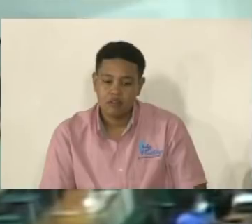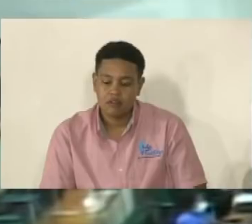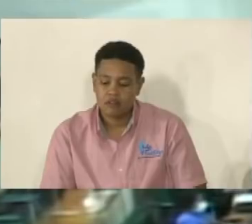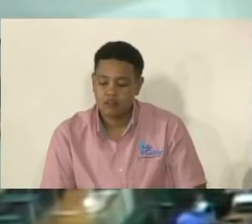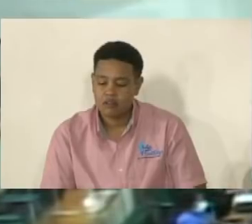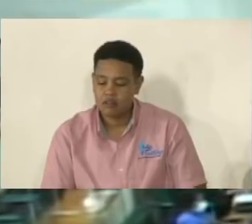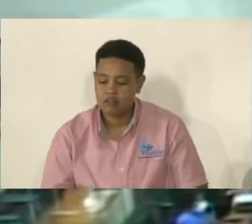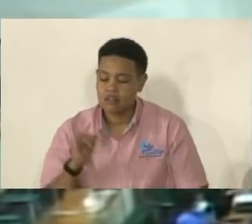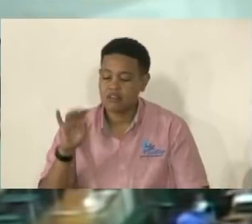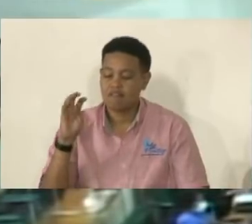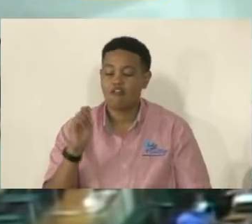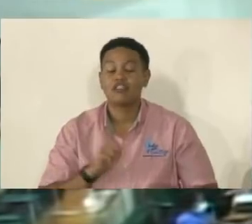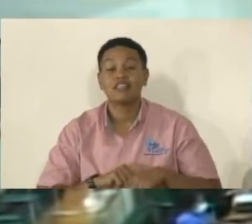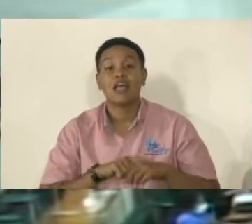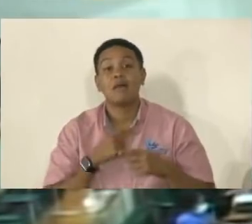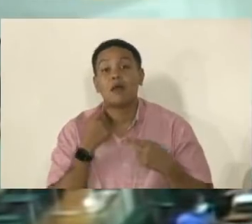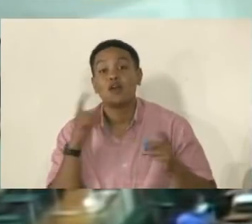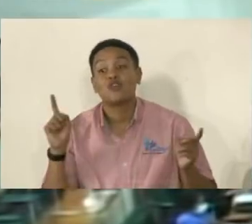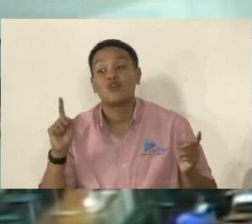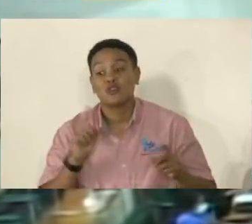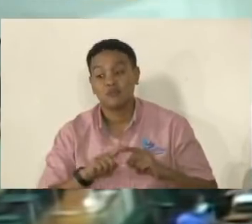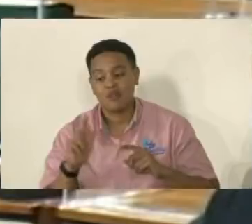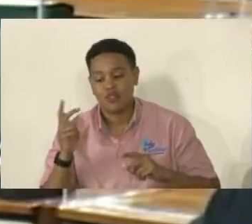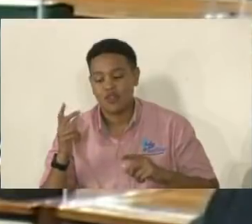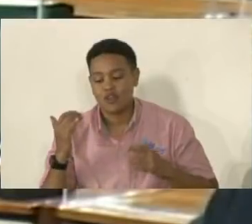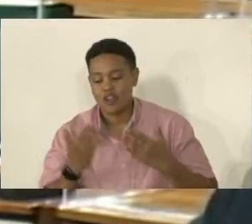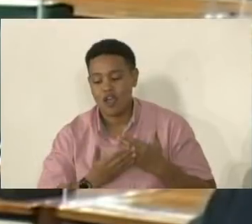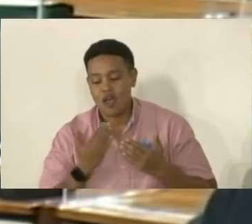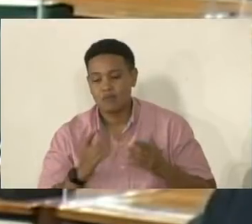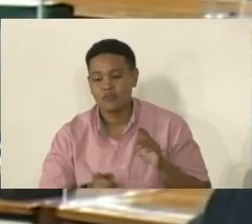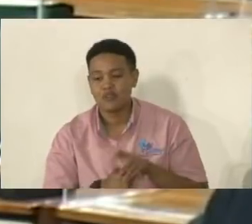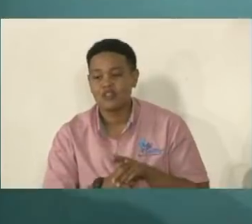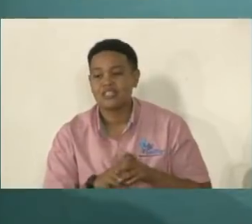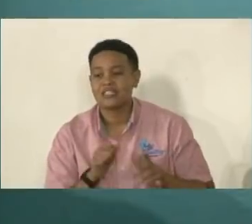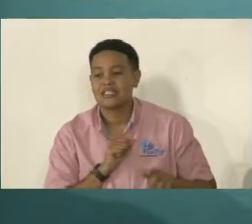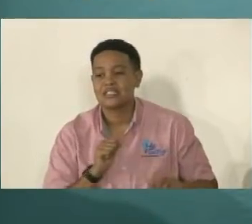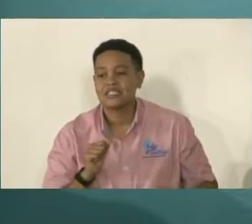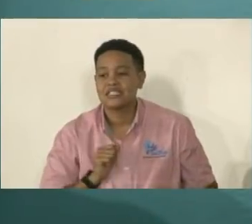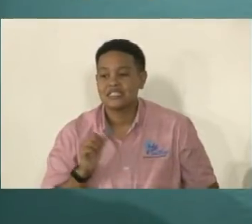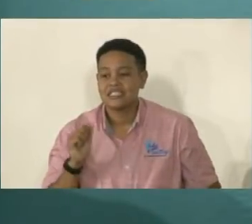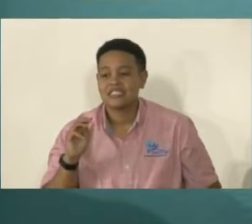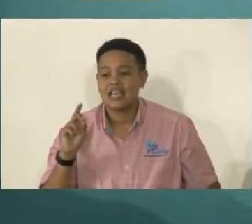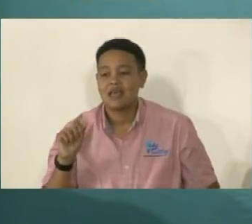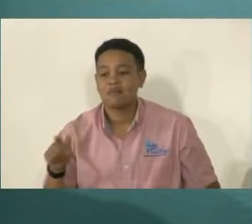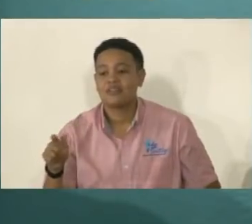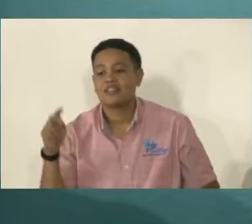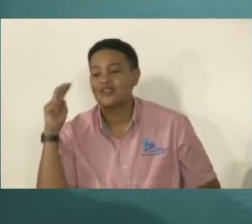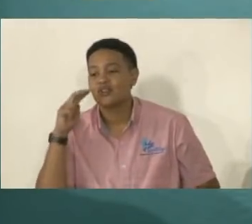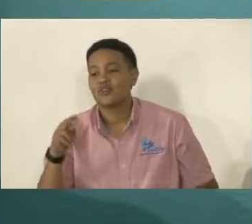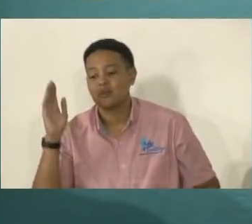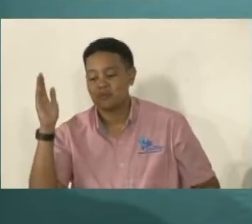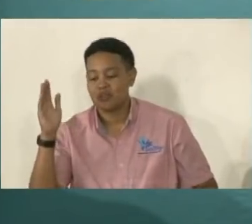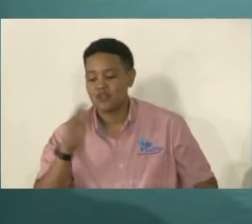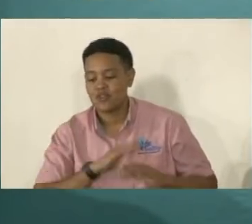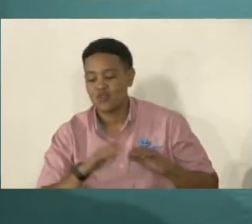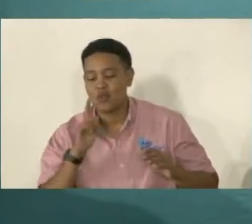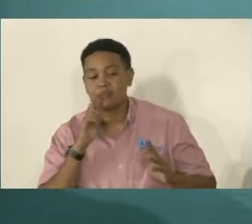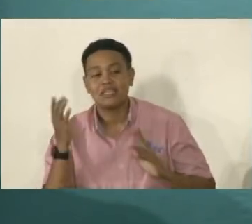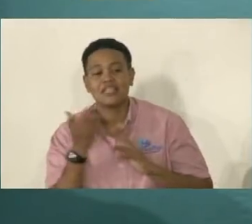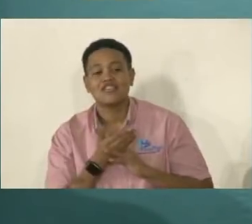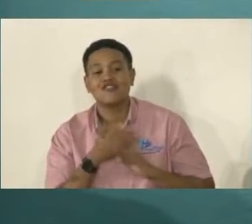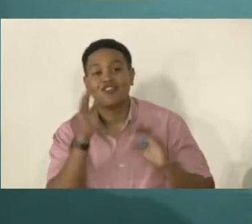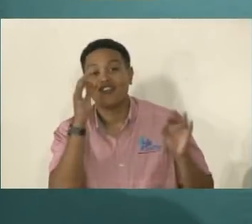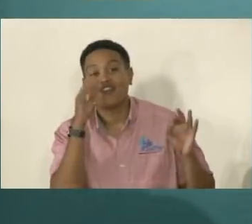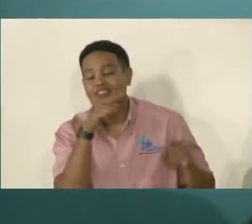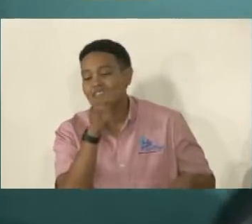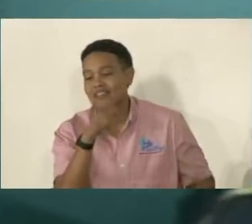No, third, but it is almost upon us. Senator Samuda, stick to your presentation and don't not be disrupted.